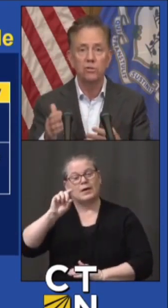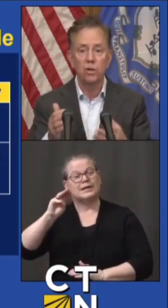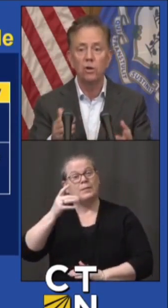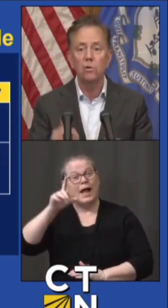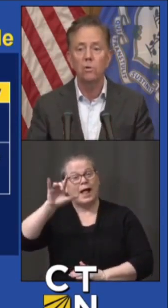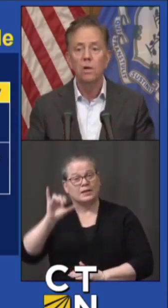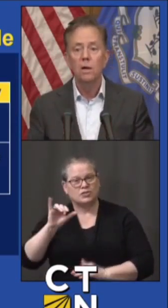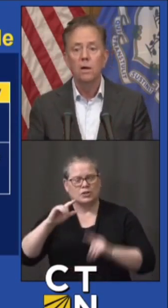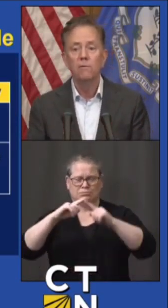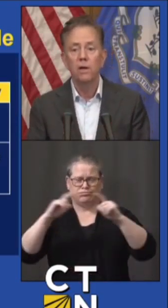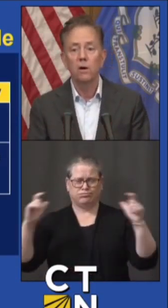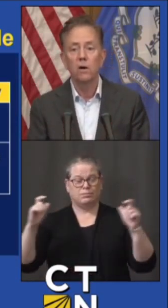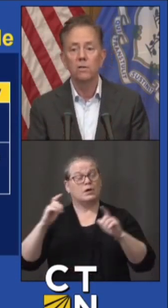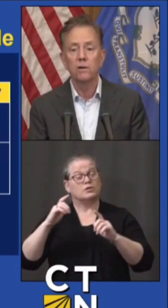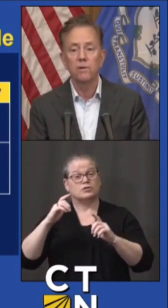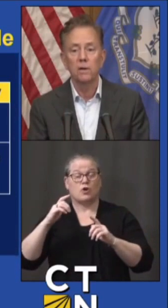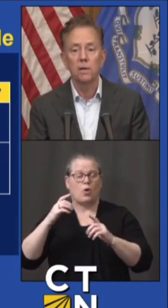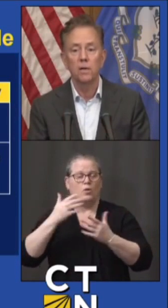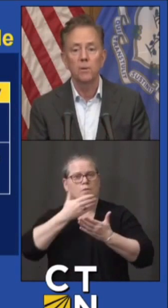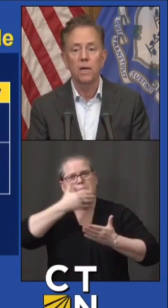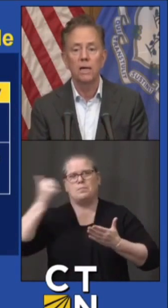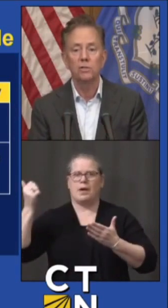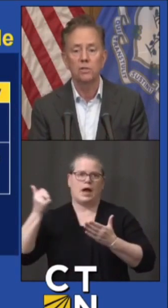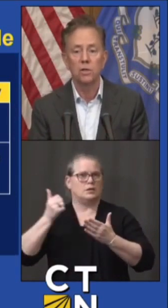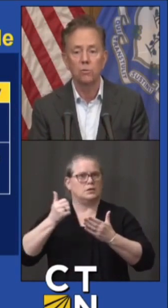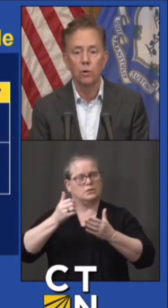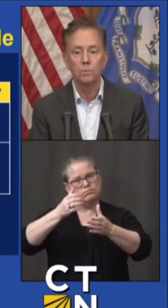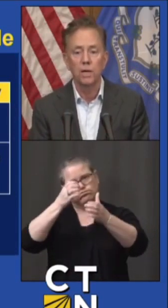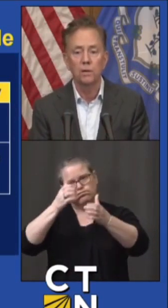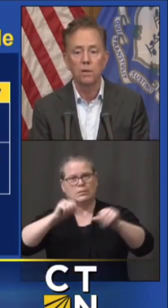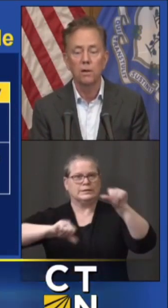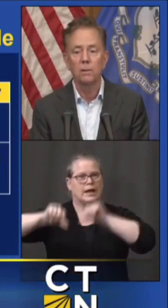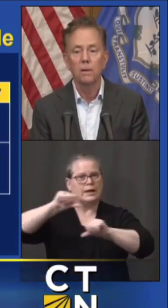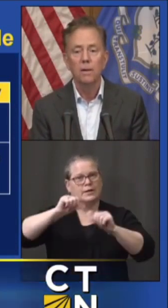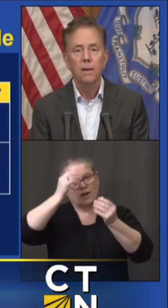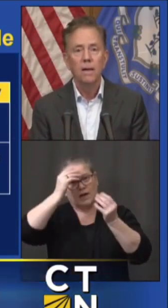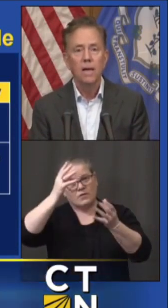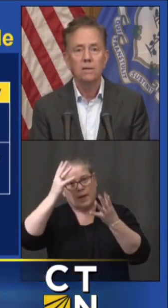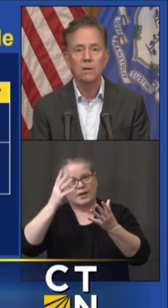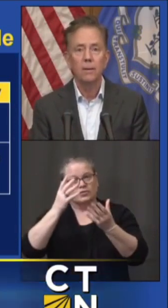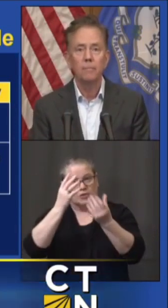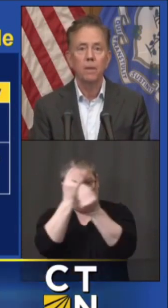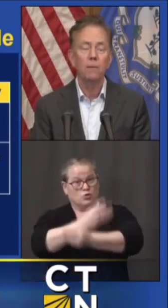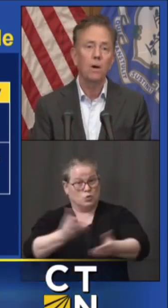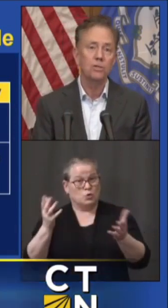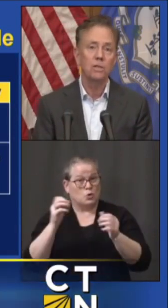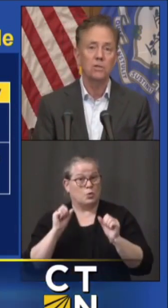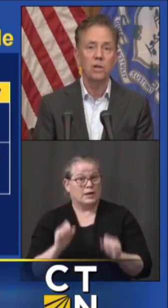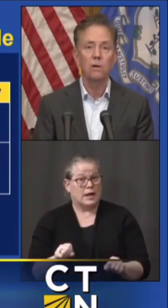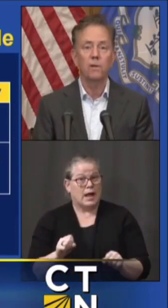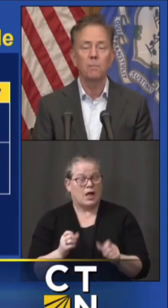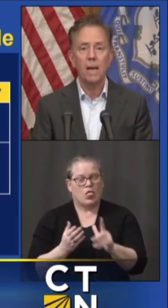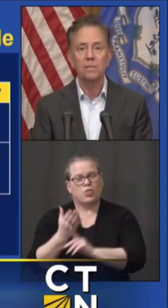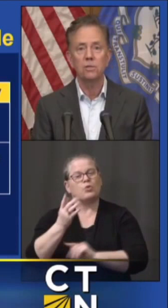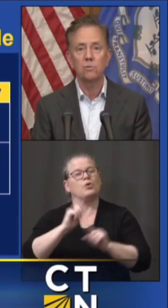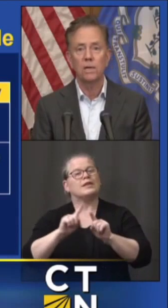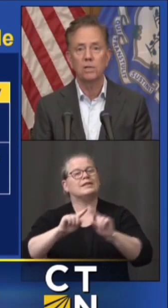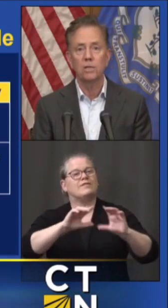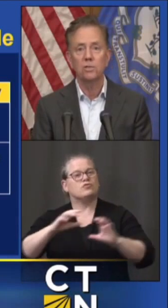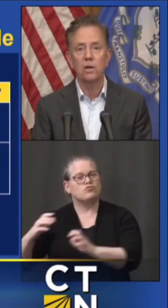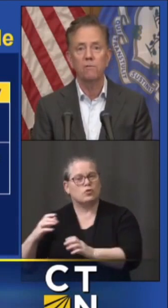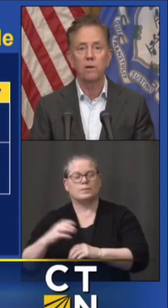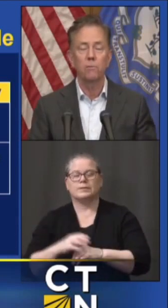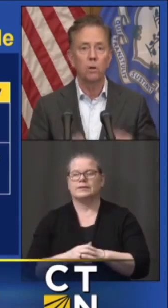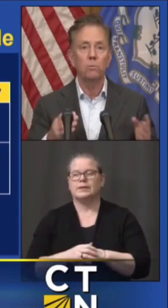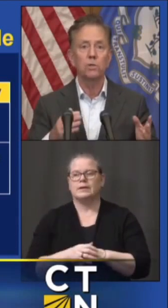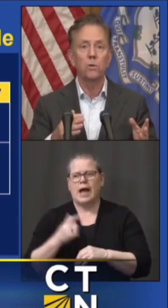information to you via our different communications groups out there. And I'm watching this carefully. Max is watching